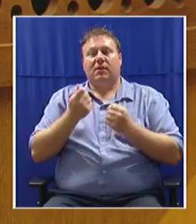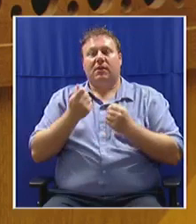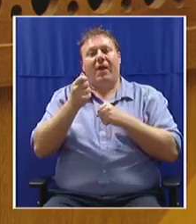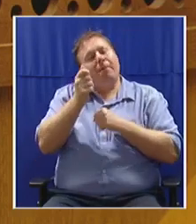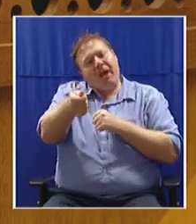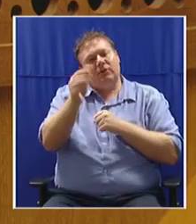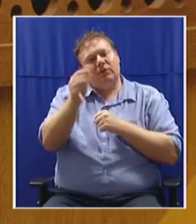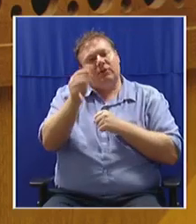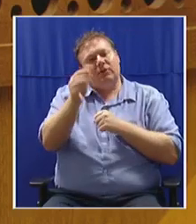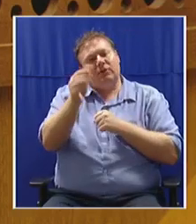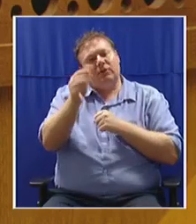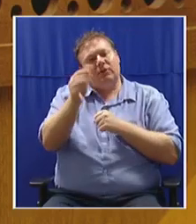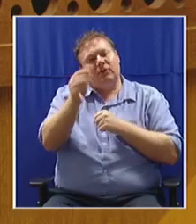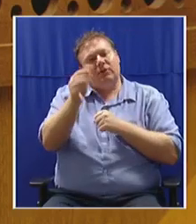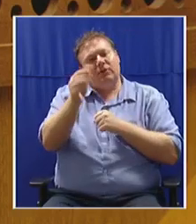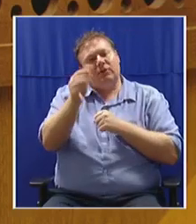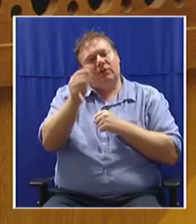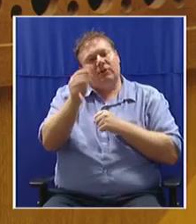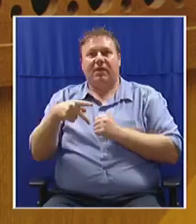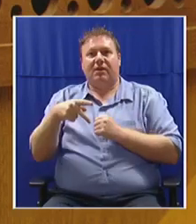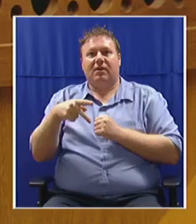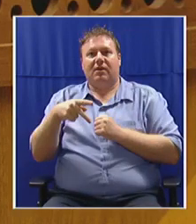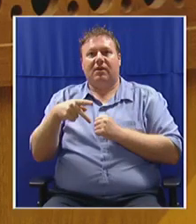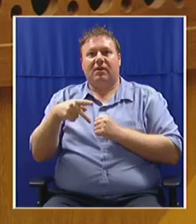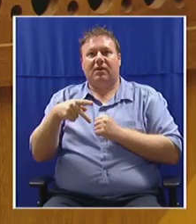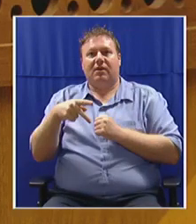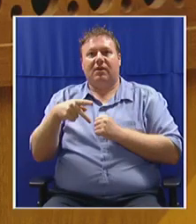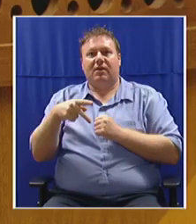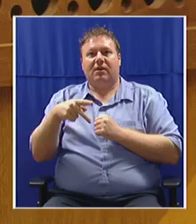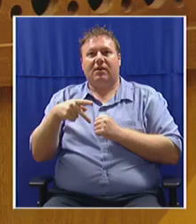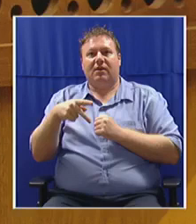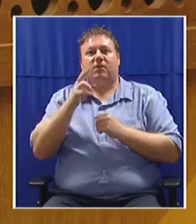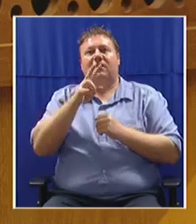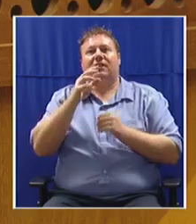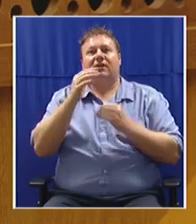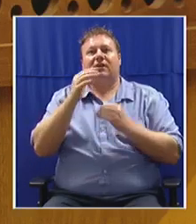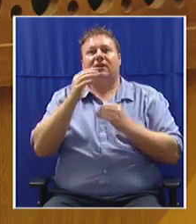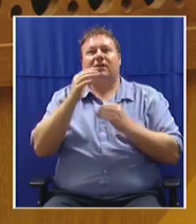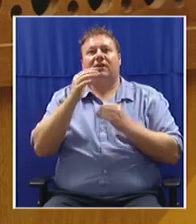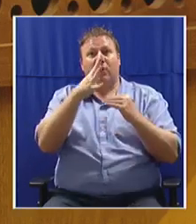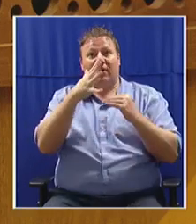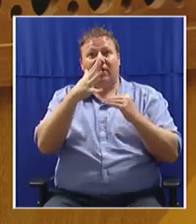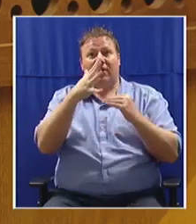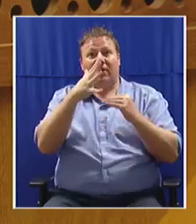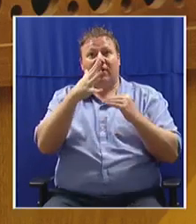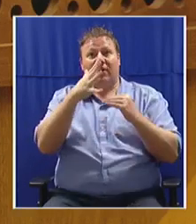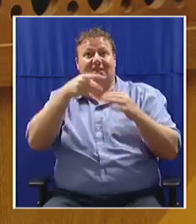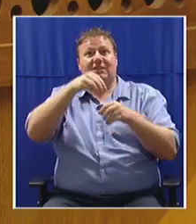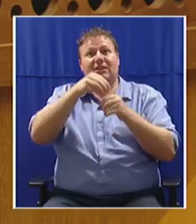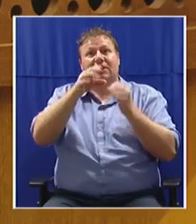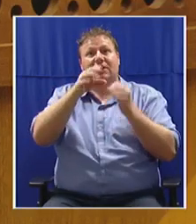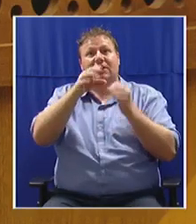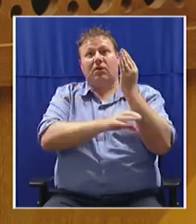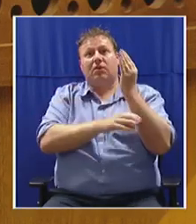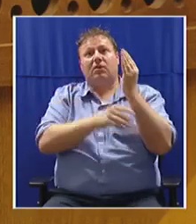public interest. The IFP remains of the constant opinion that Section 25 as it's currently framed in our constitution, is